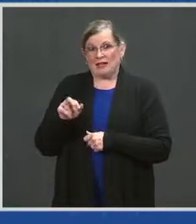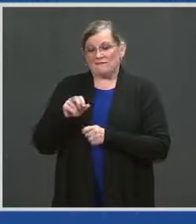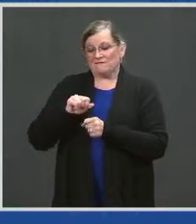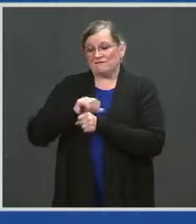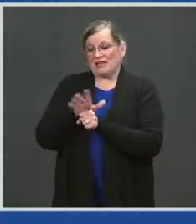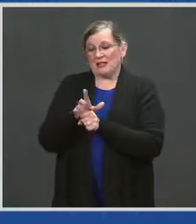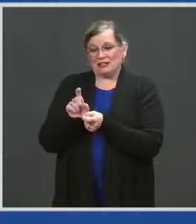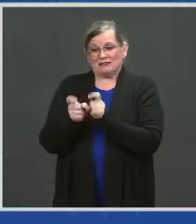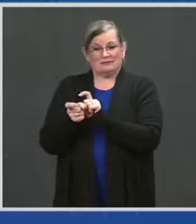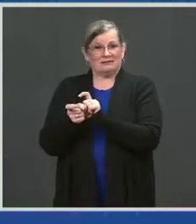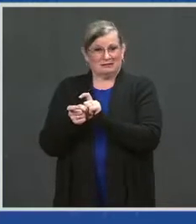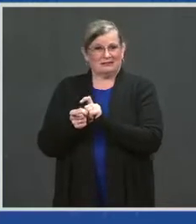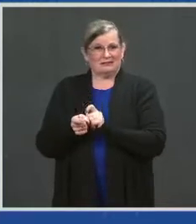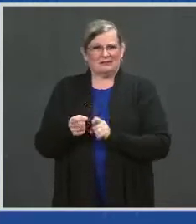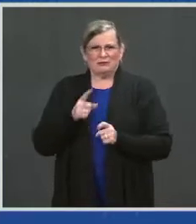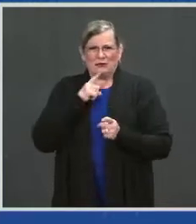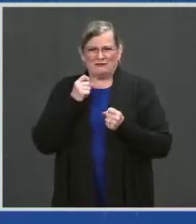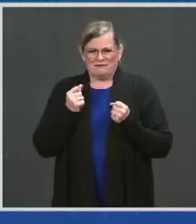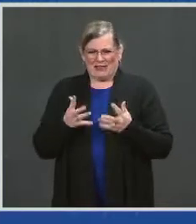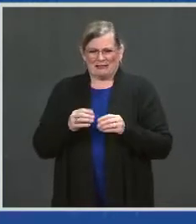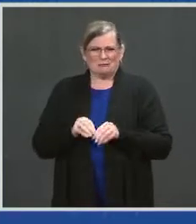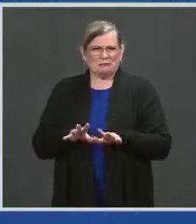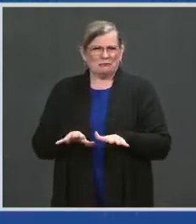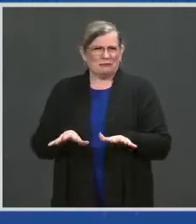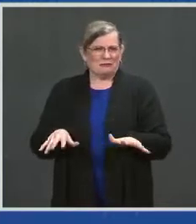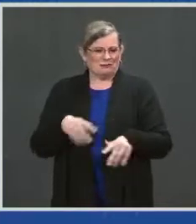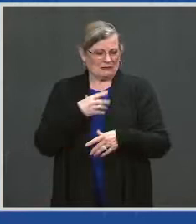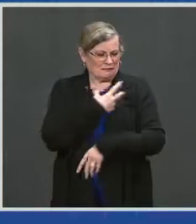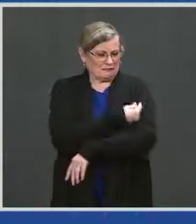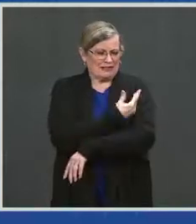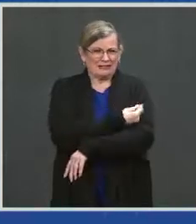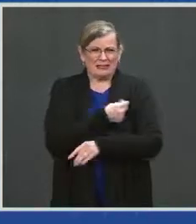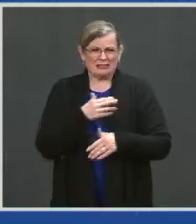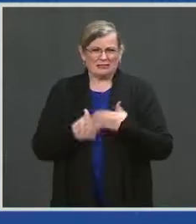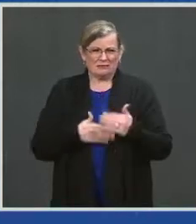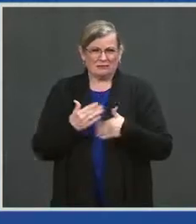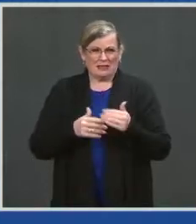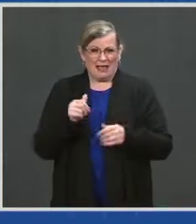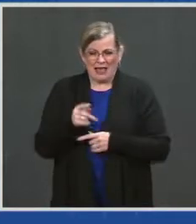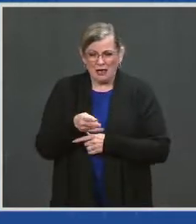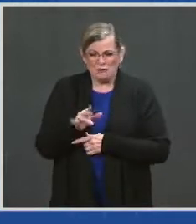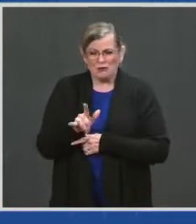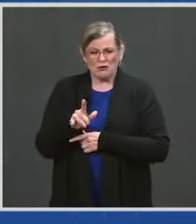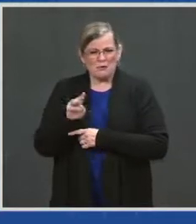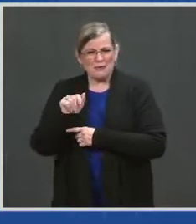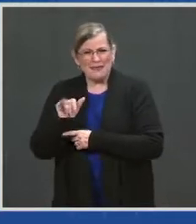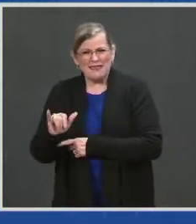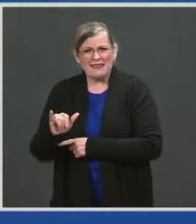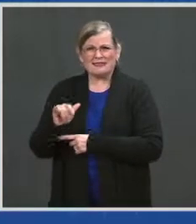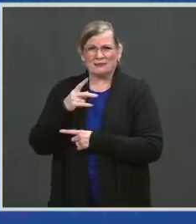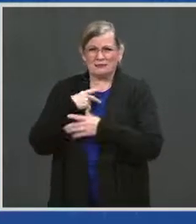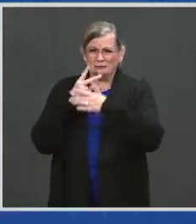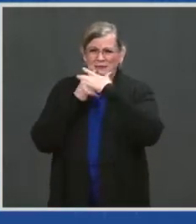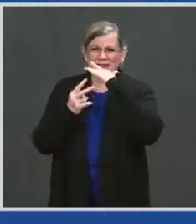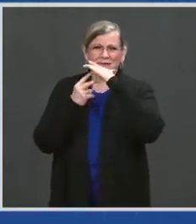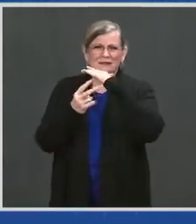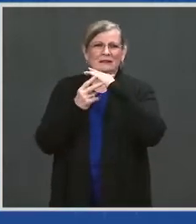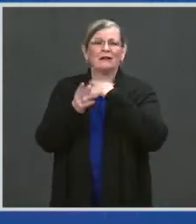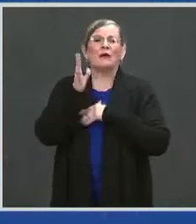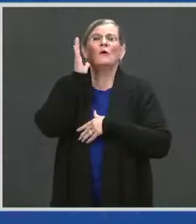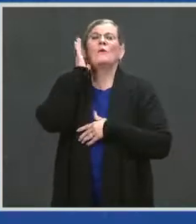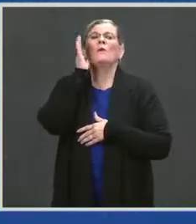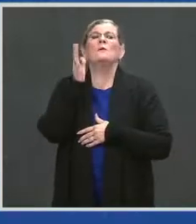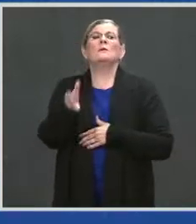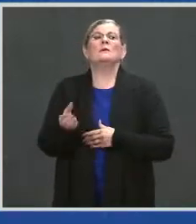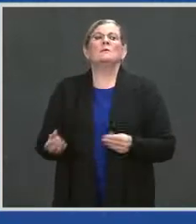more adults remain to be vaccinated in April, May, and June than have already been vaccinated in February and March.